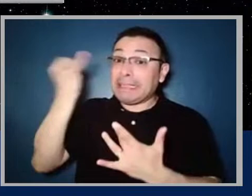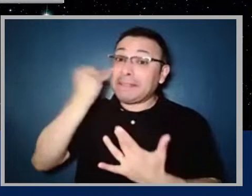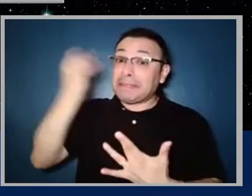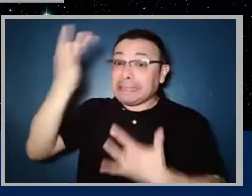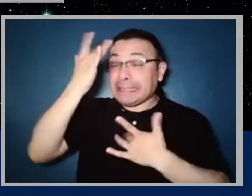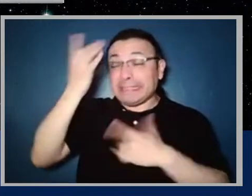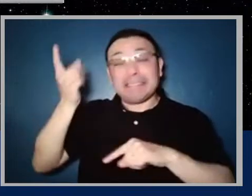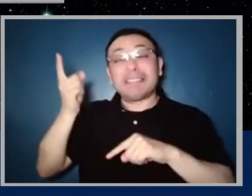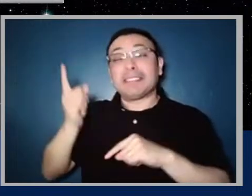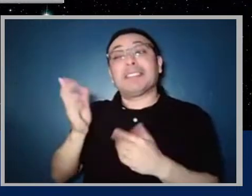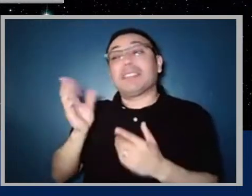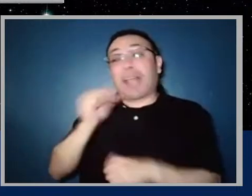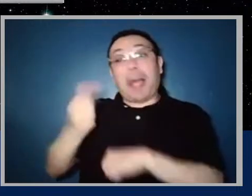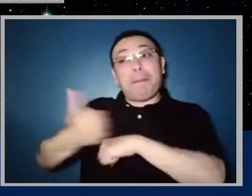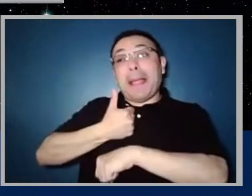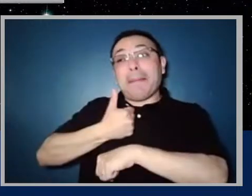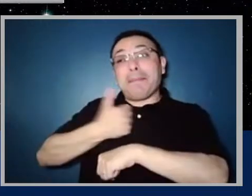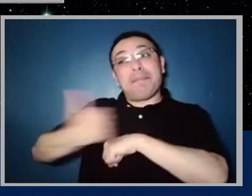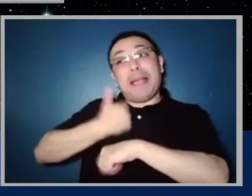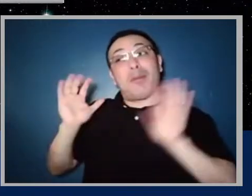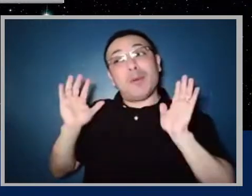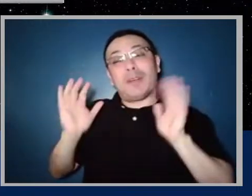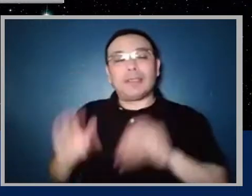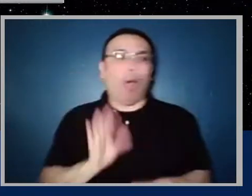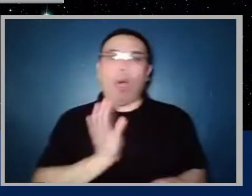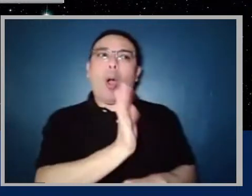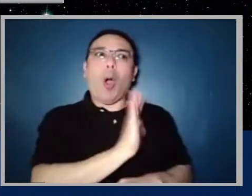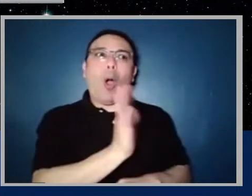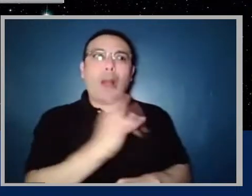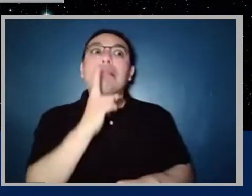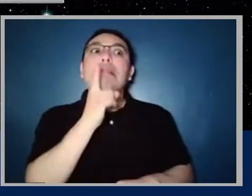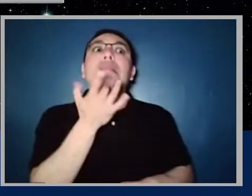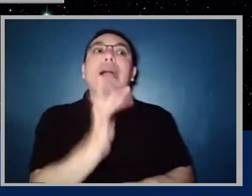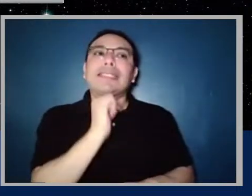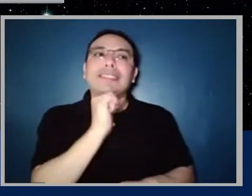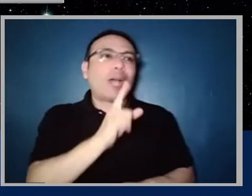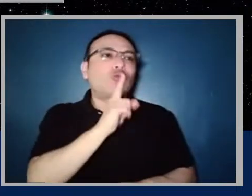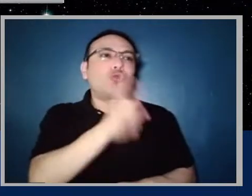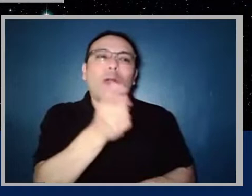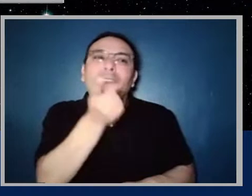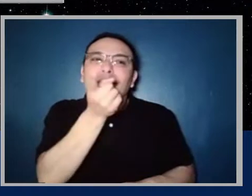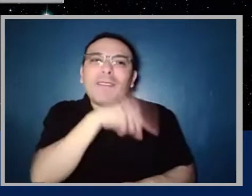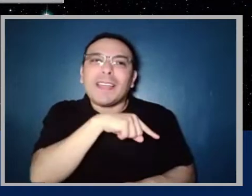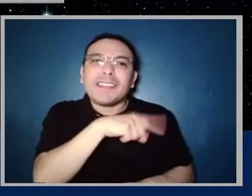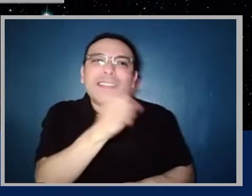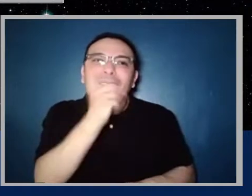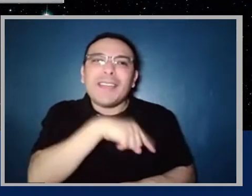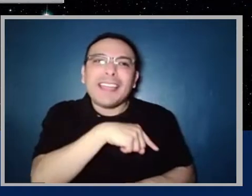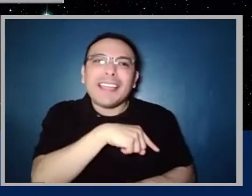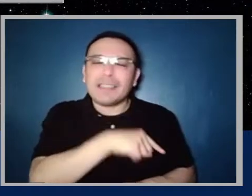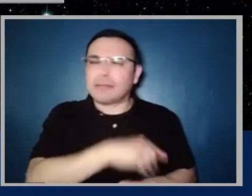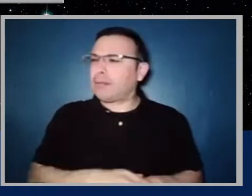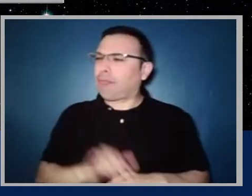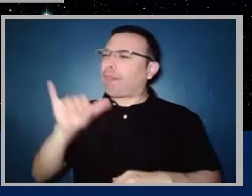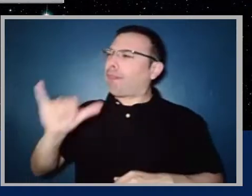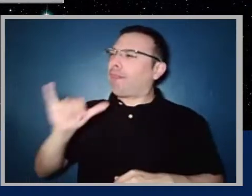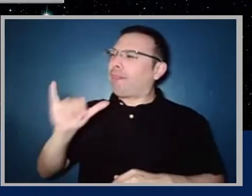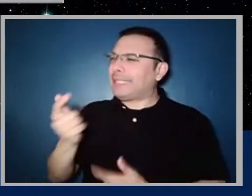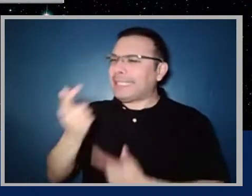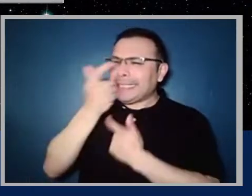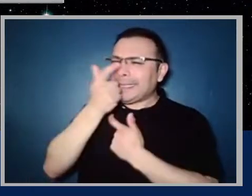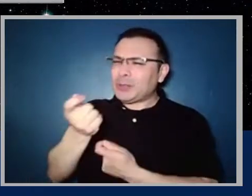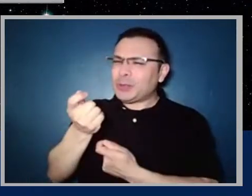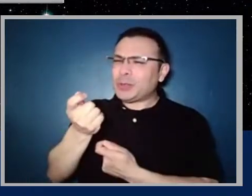real. You'll eat a mouthful of not delicious things. So anyway, yes, it's interesting. It's really interesting because we used to